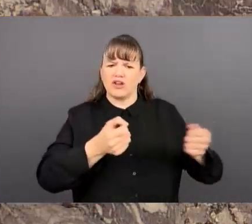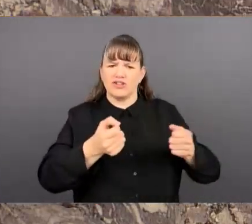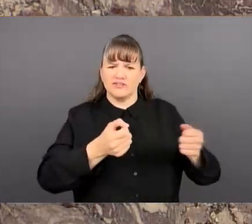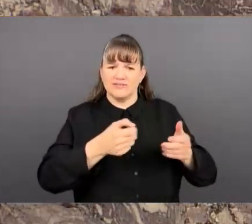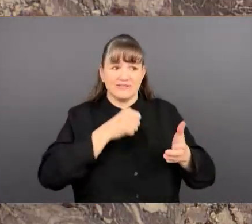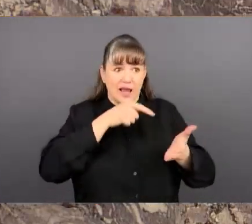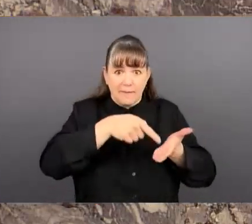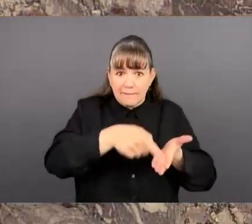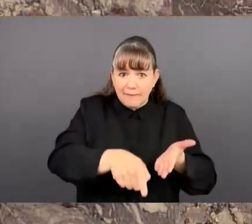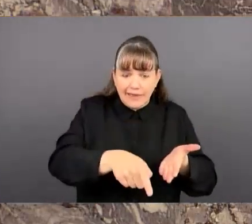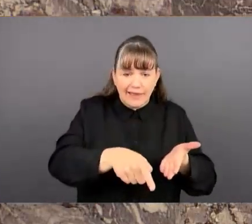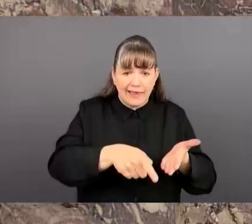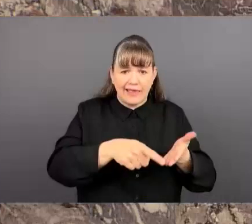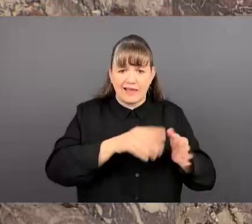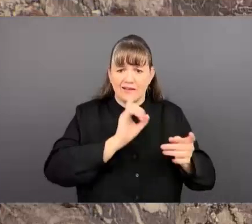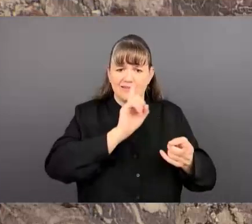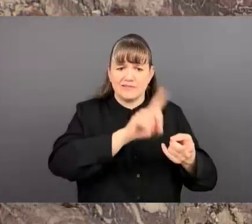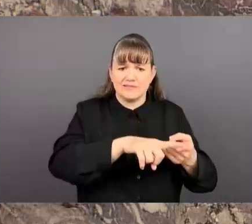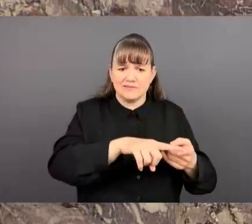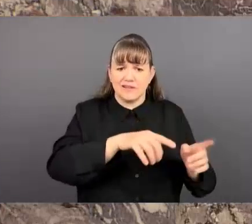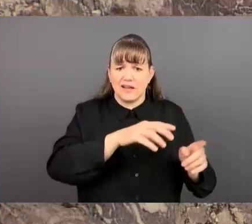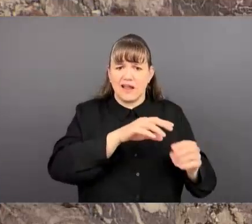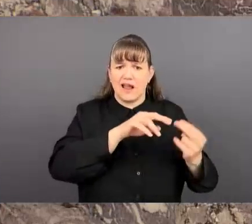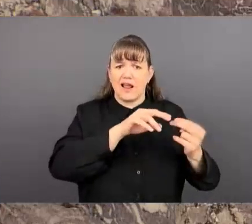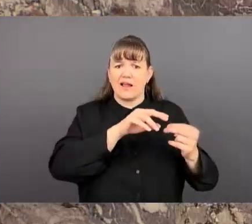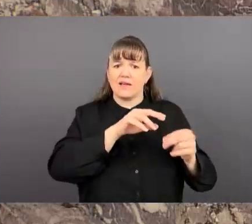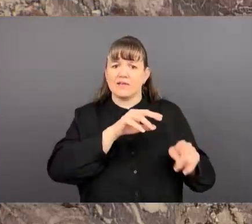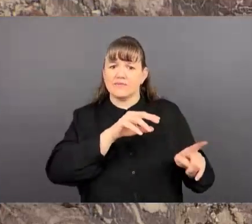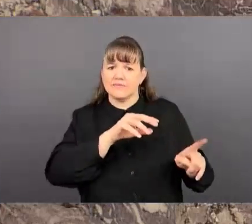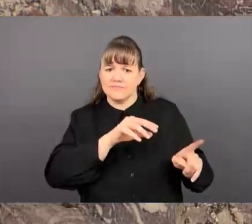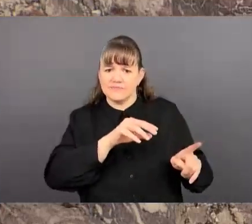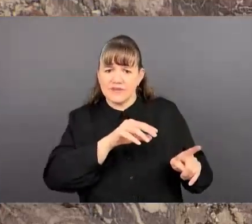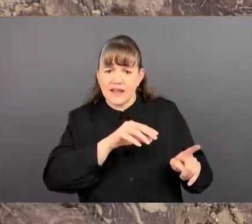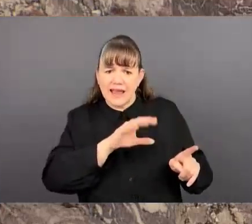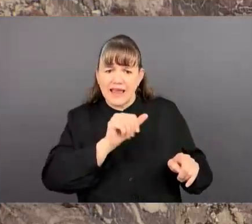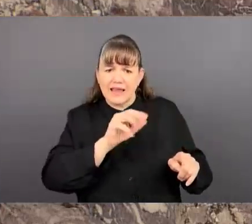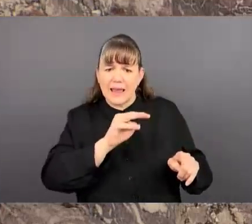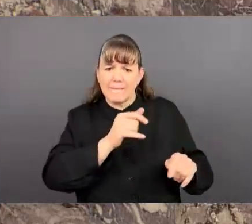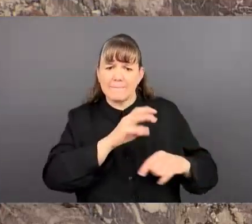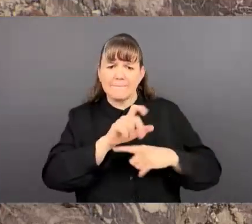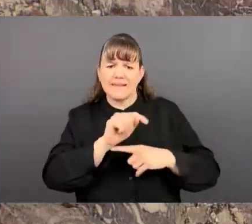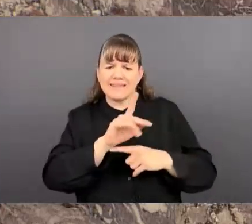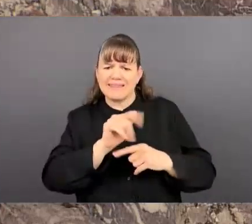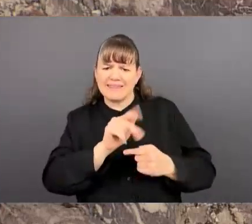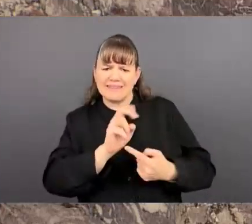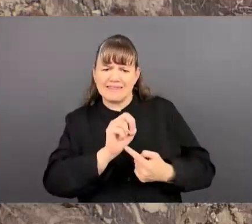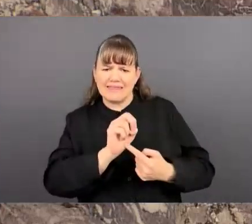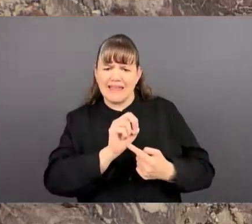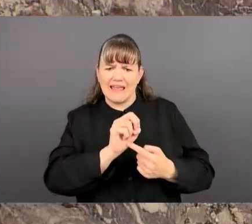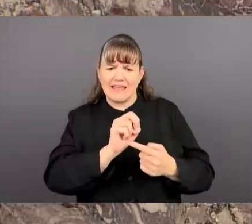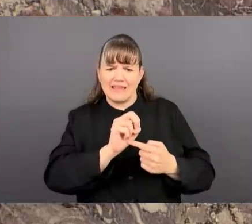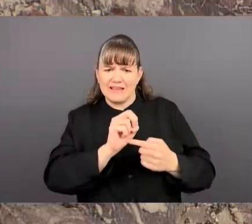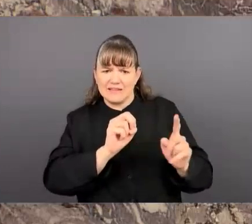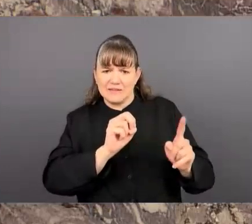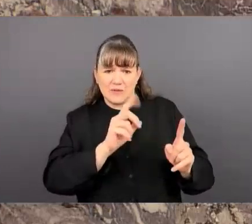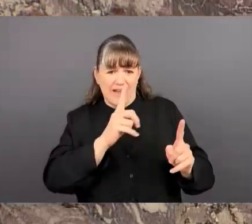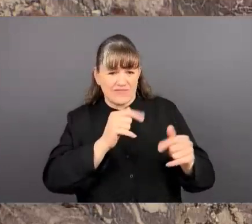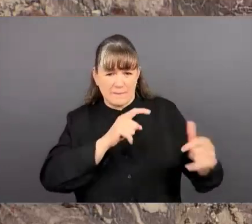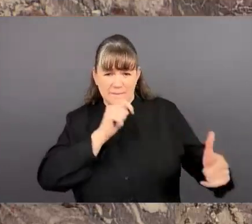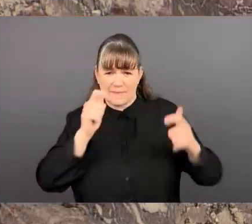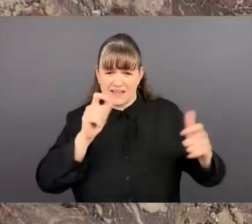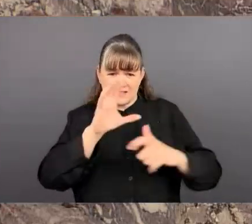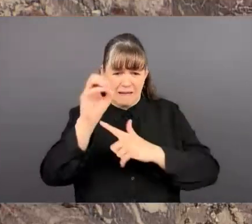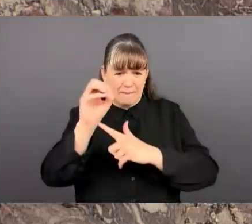owed $1.74 million on a ministry job. This isn't a minor delay. This is